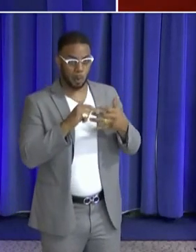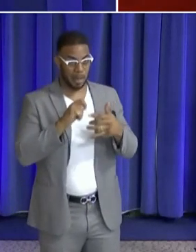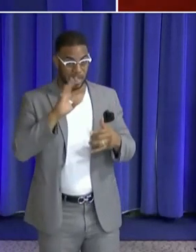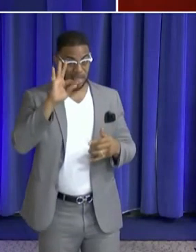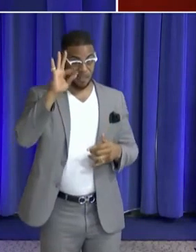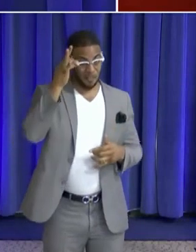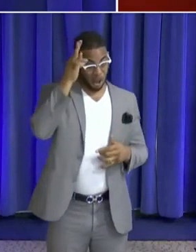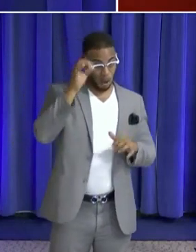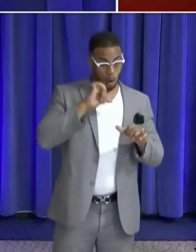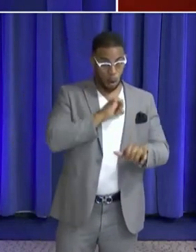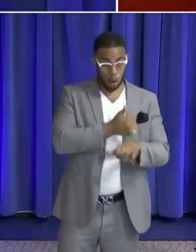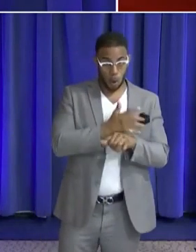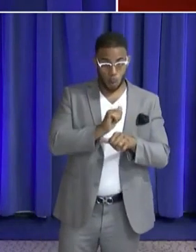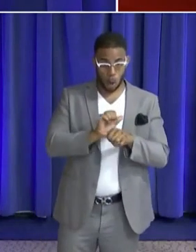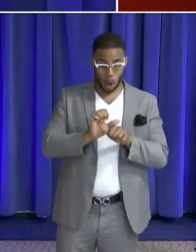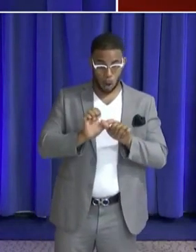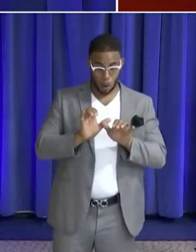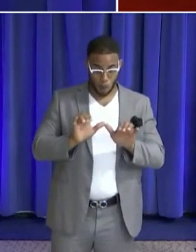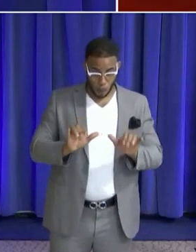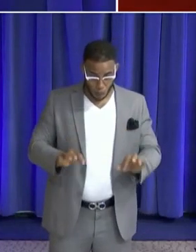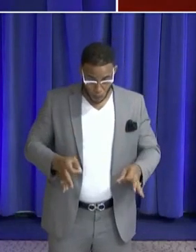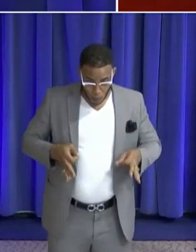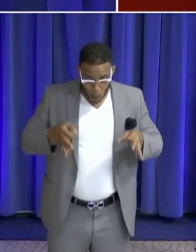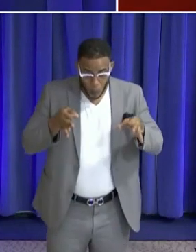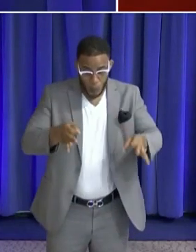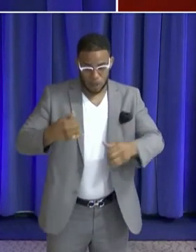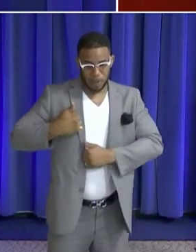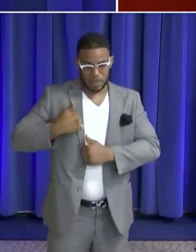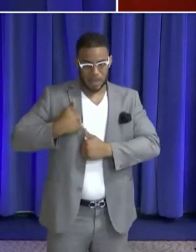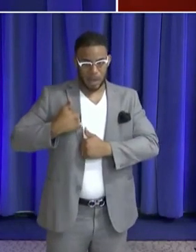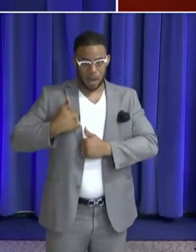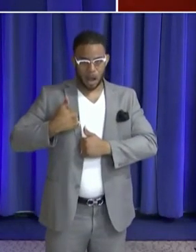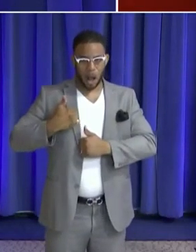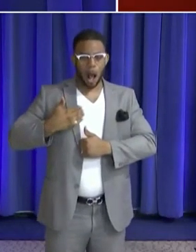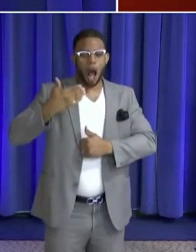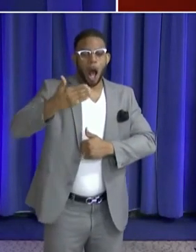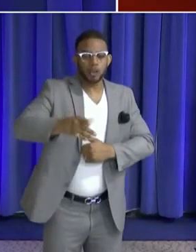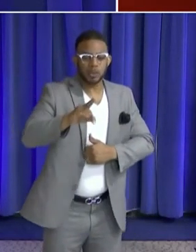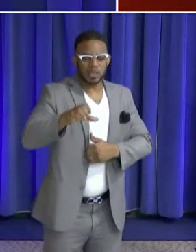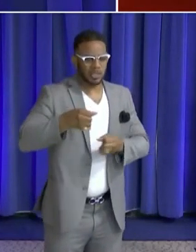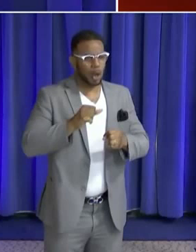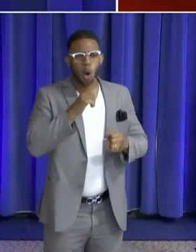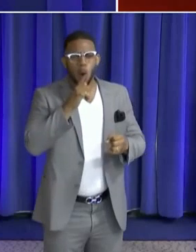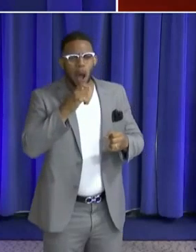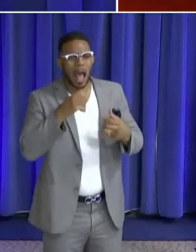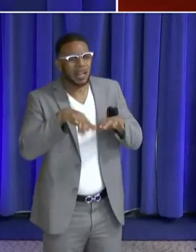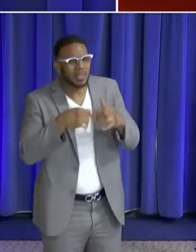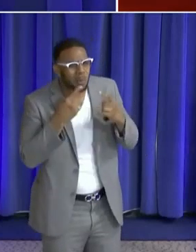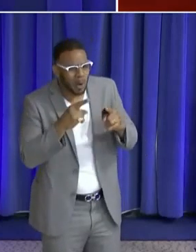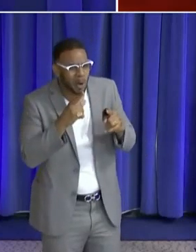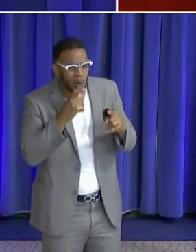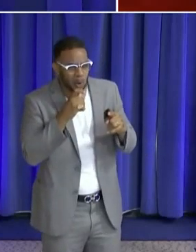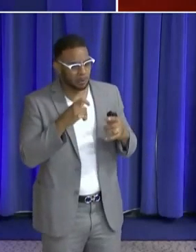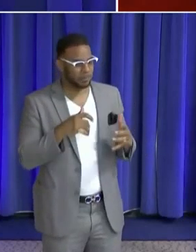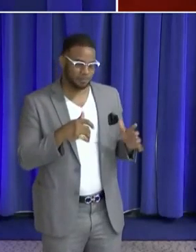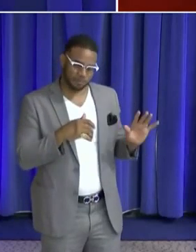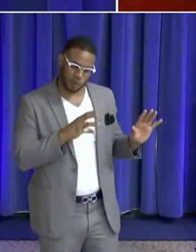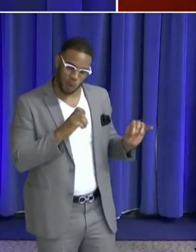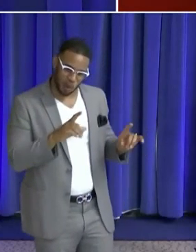land onto District of Columbia property? How does that work? It's a